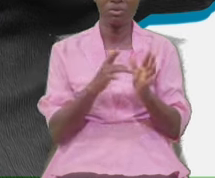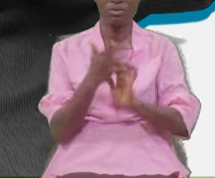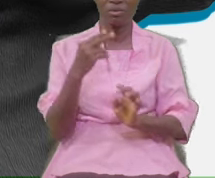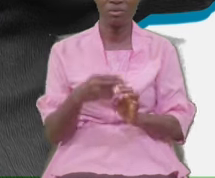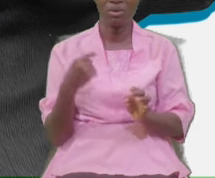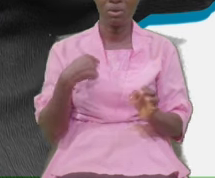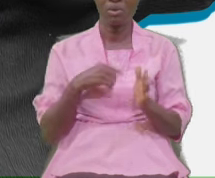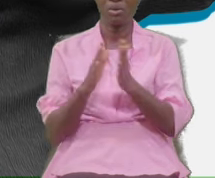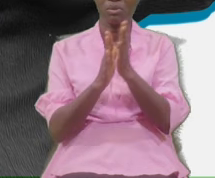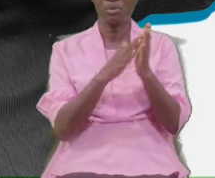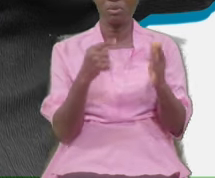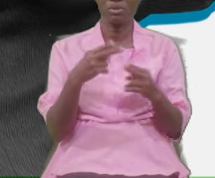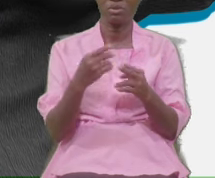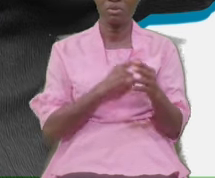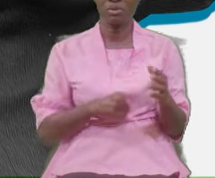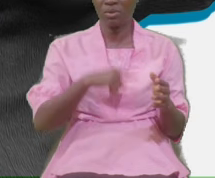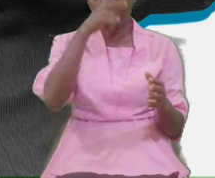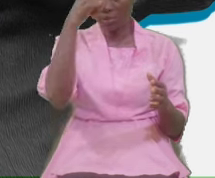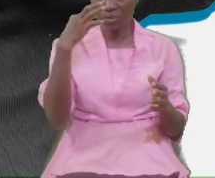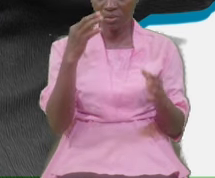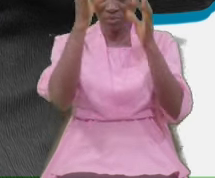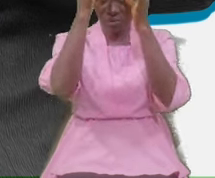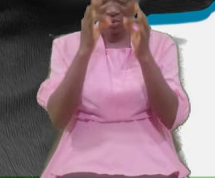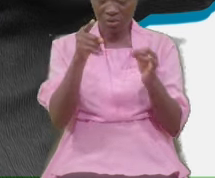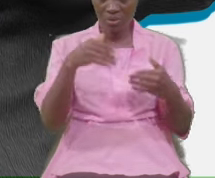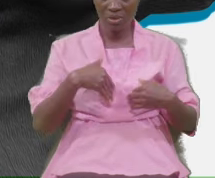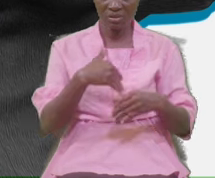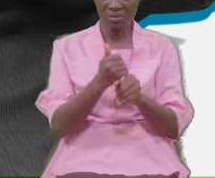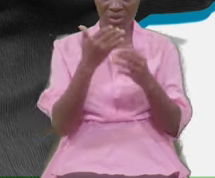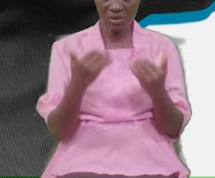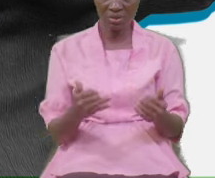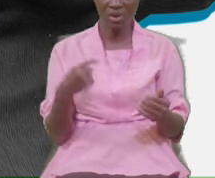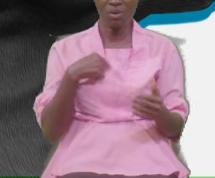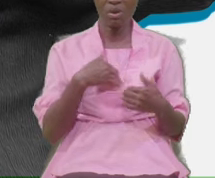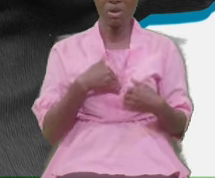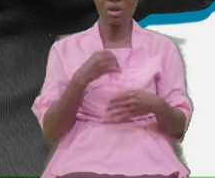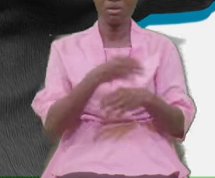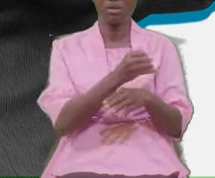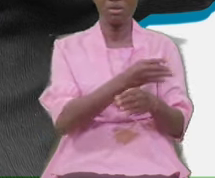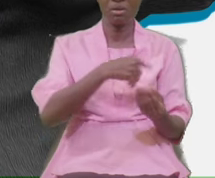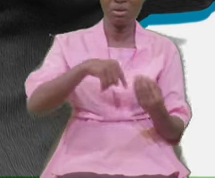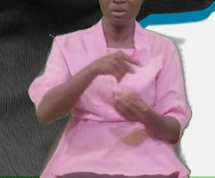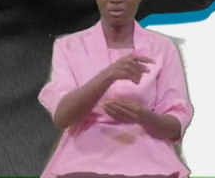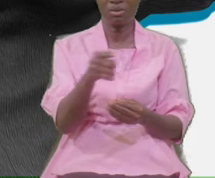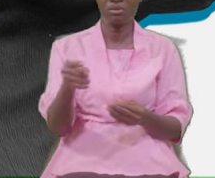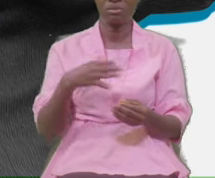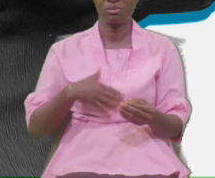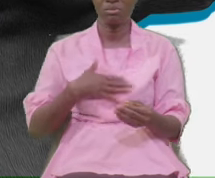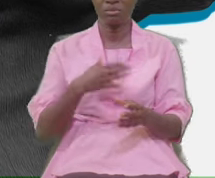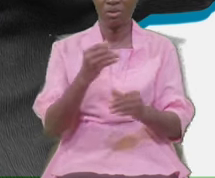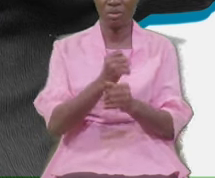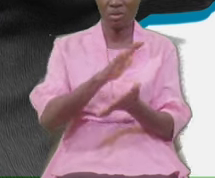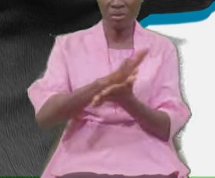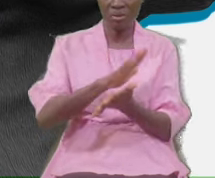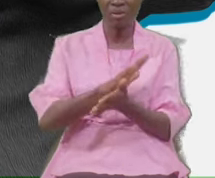the you taken we have around you colle sleep from